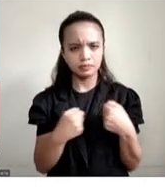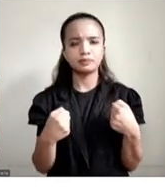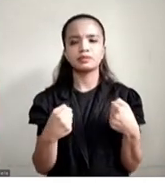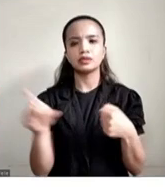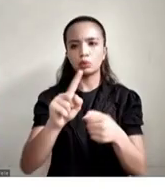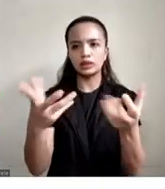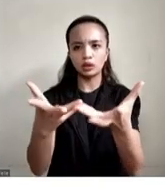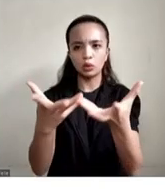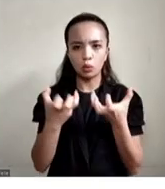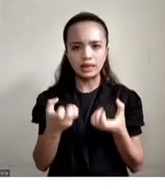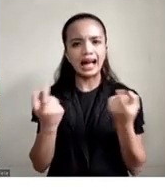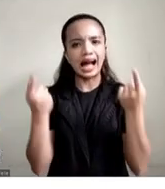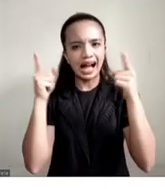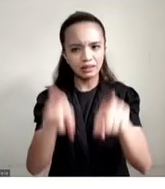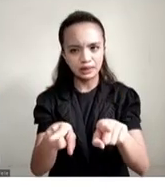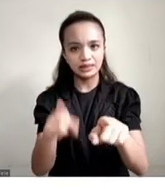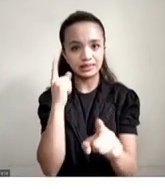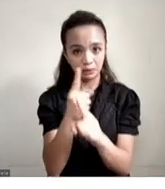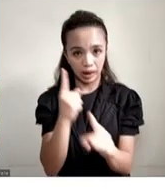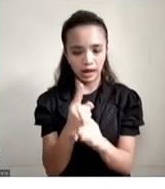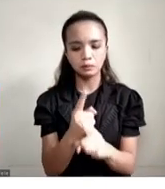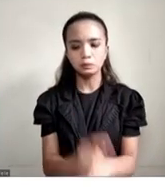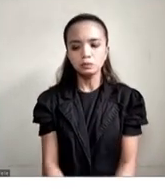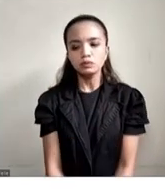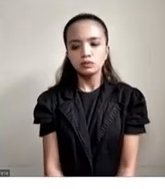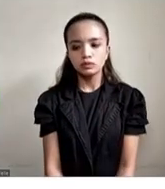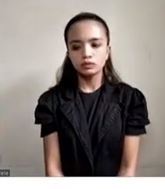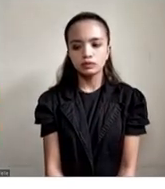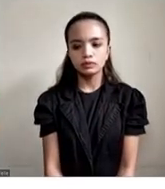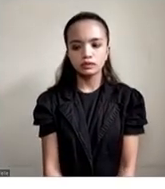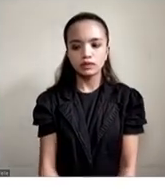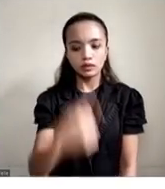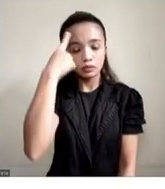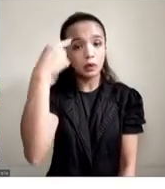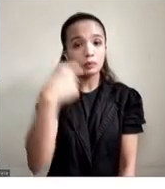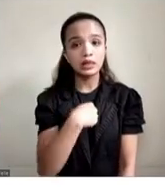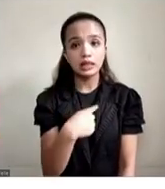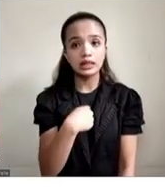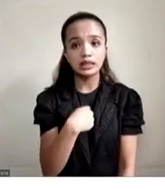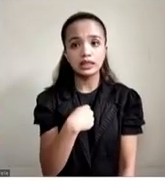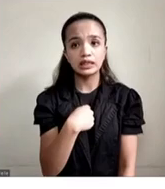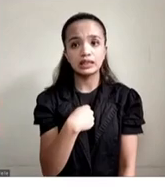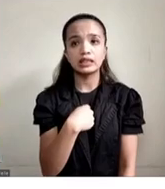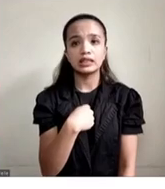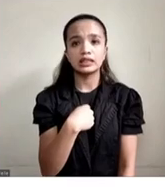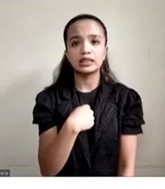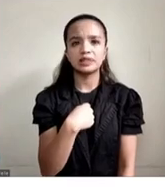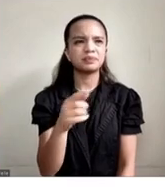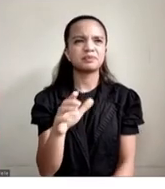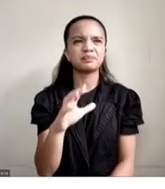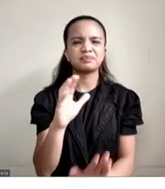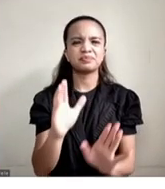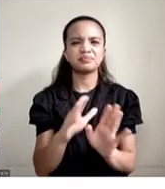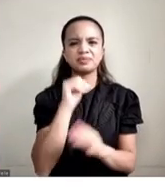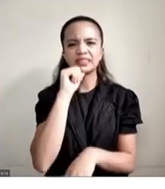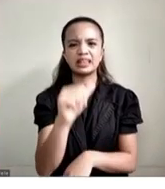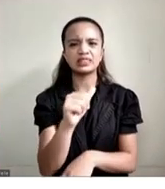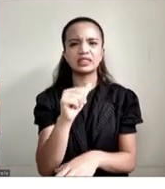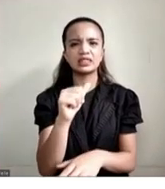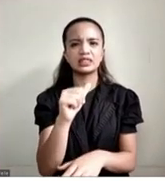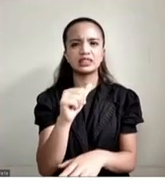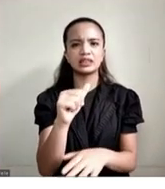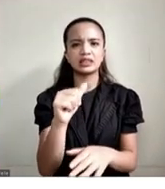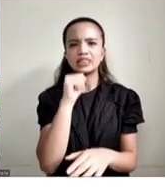nilang mangyari, di ba? So, for me, it's a non-issue. It's a